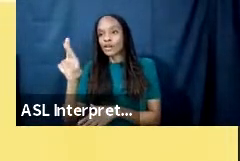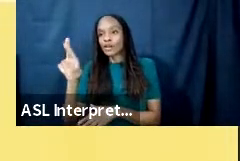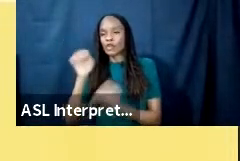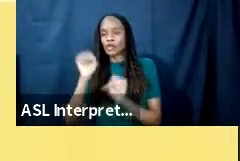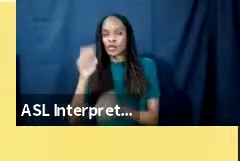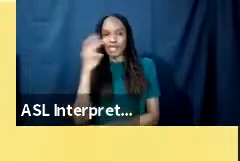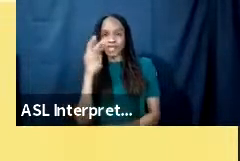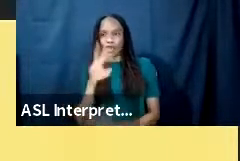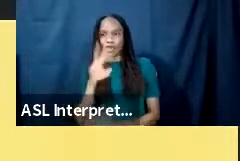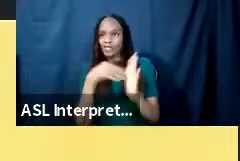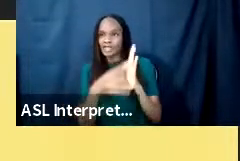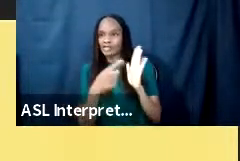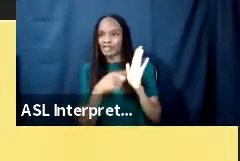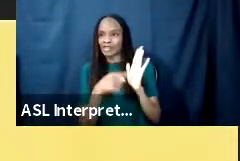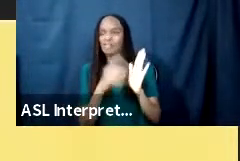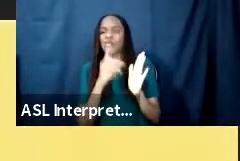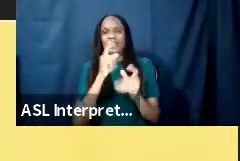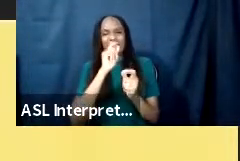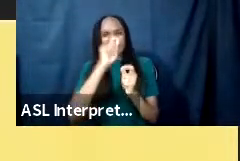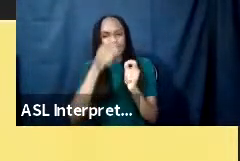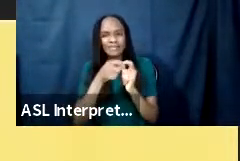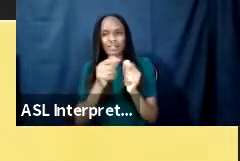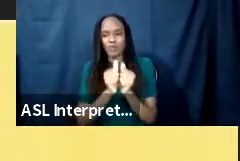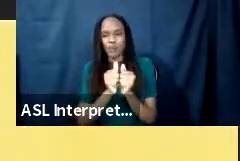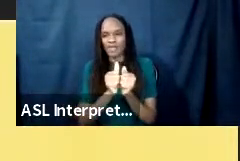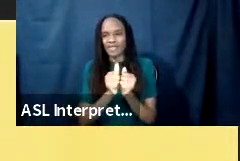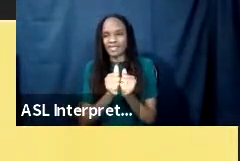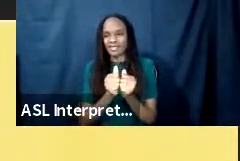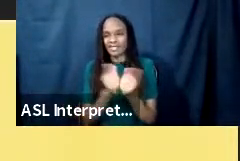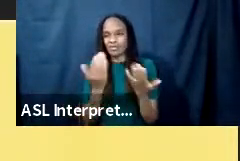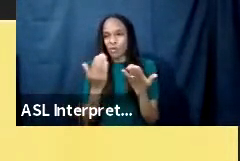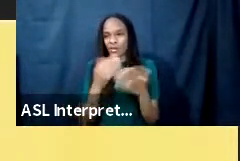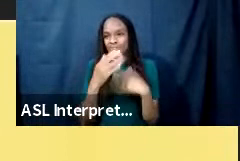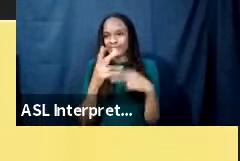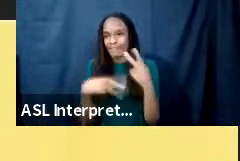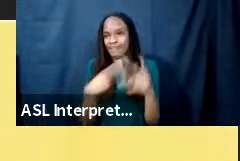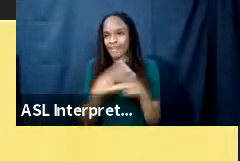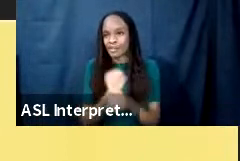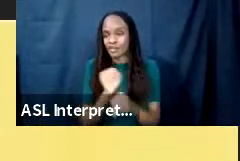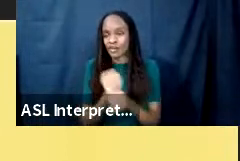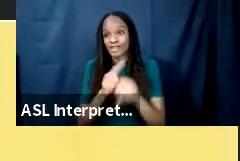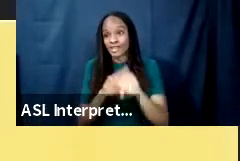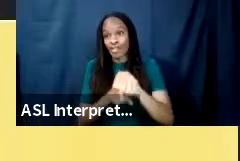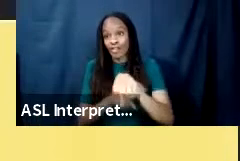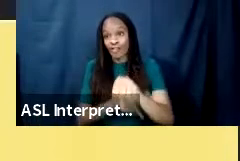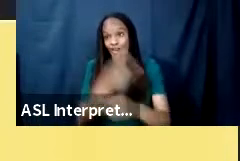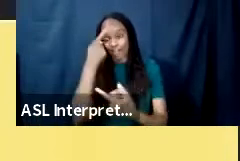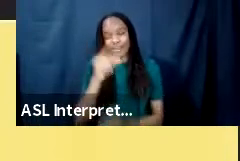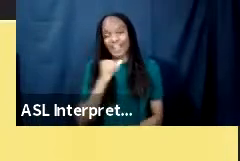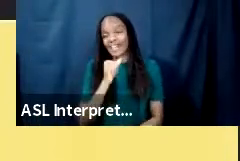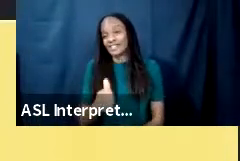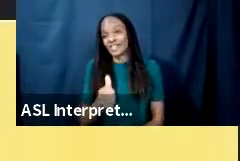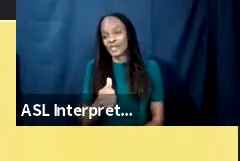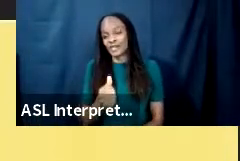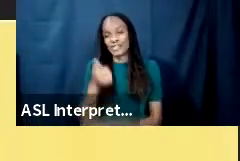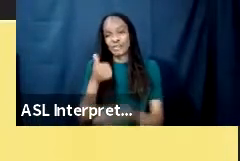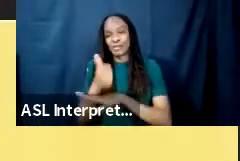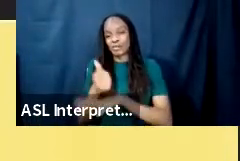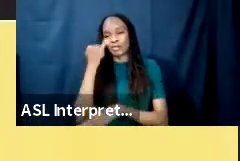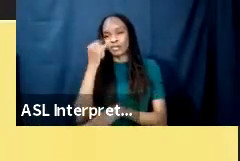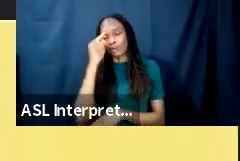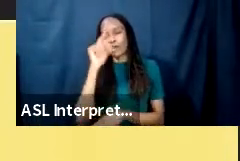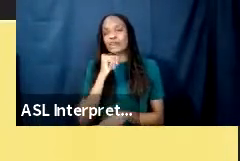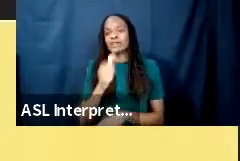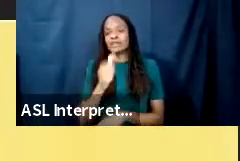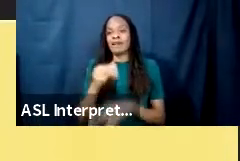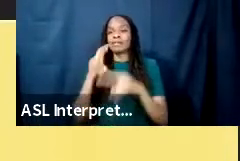and you'll see that they're very specific to certain types of work. Again, it's a long agreement, and I wouldn't blame you for not wanting to sit down and read